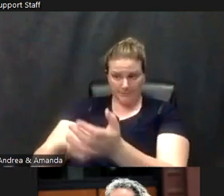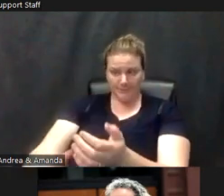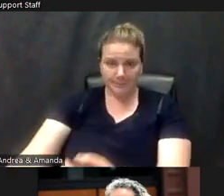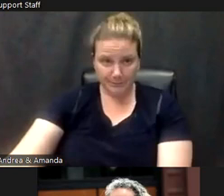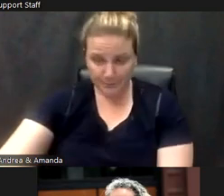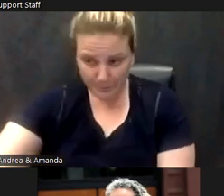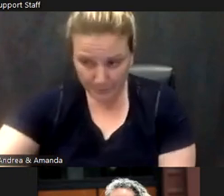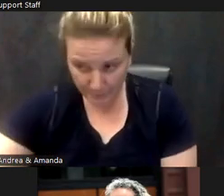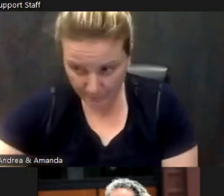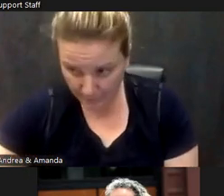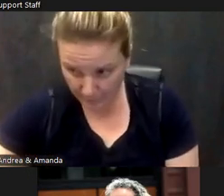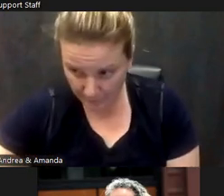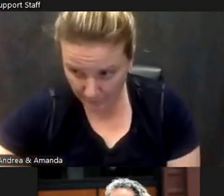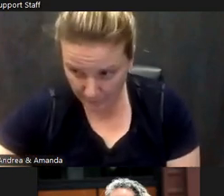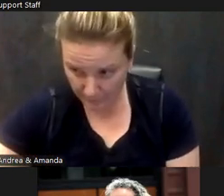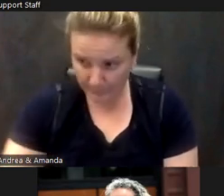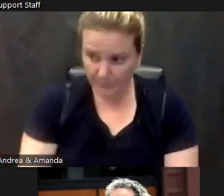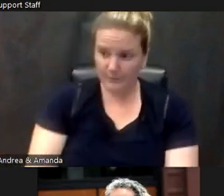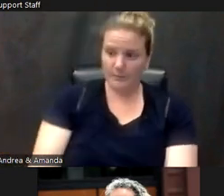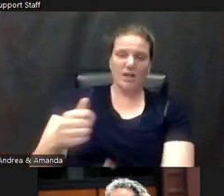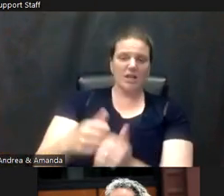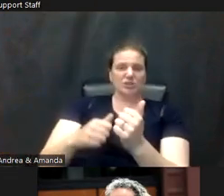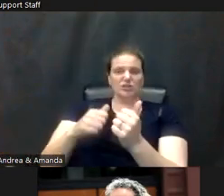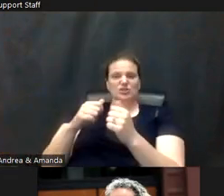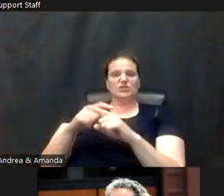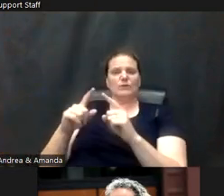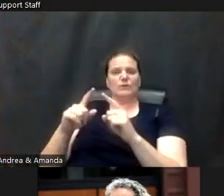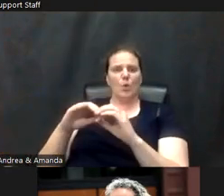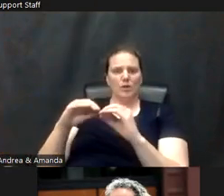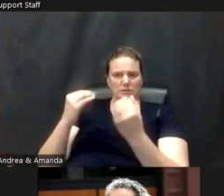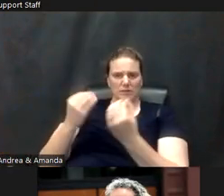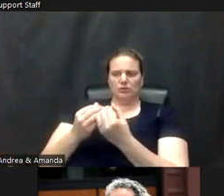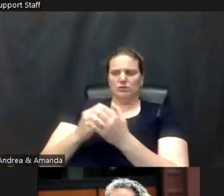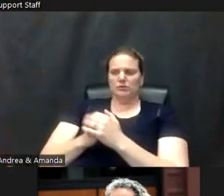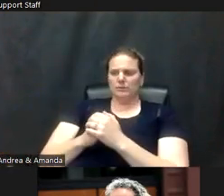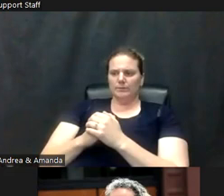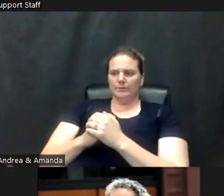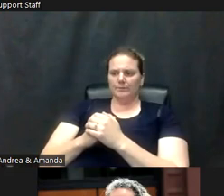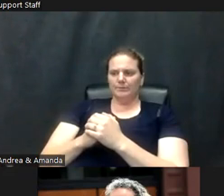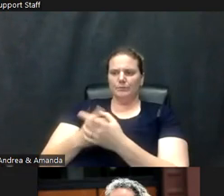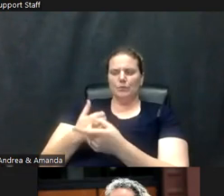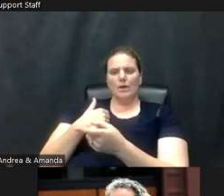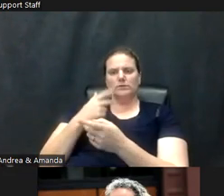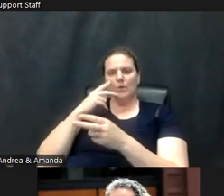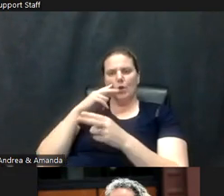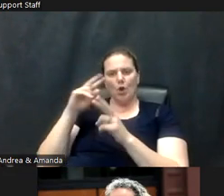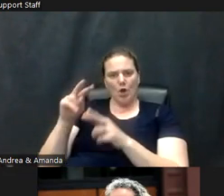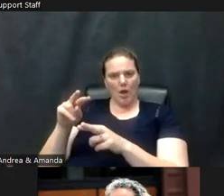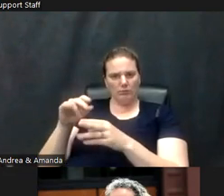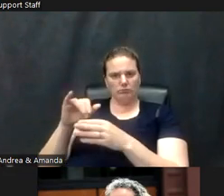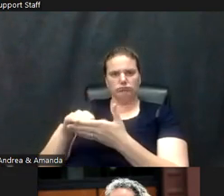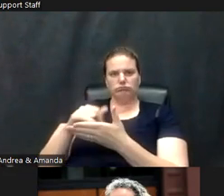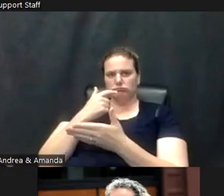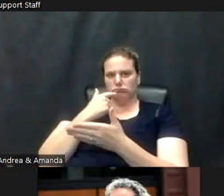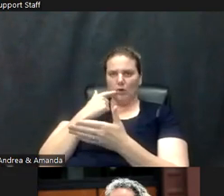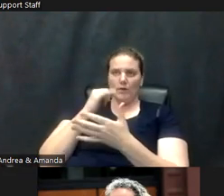these different organizations with. So we can have something to just look at and say, okay, this one does this one, that one does